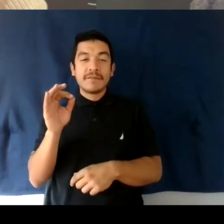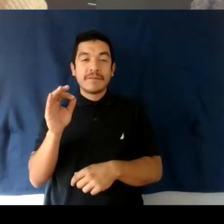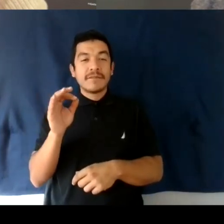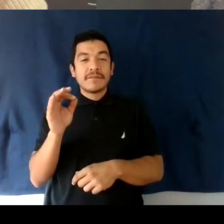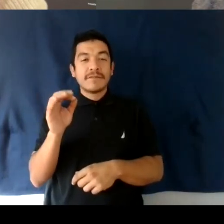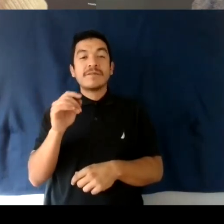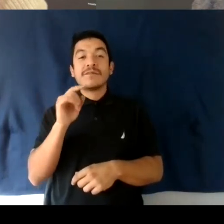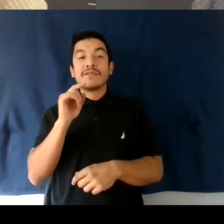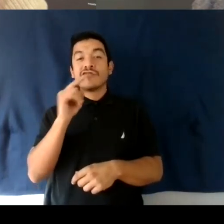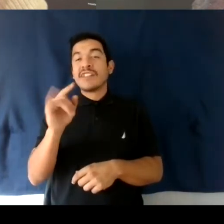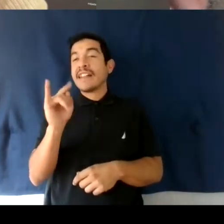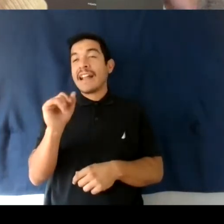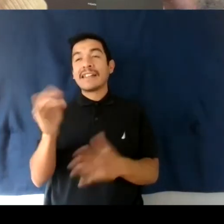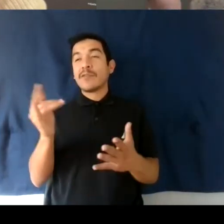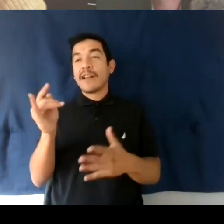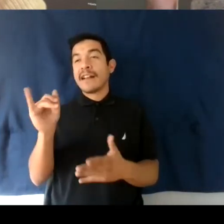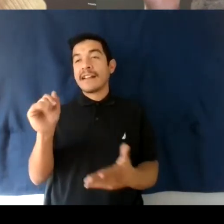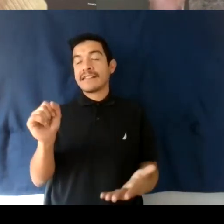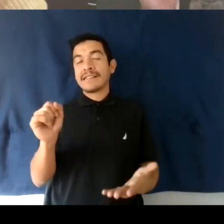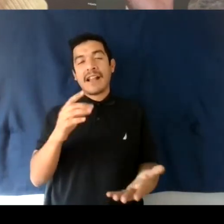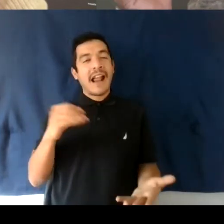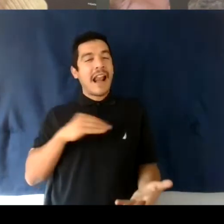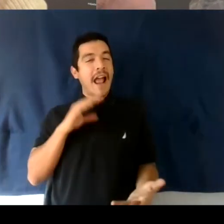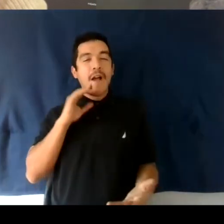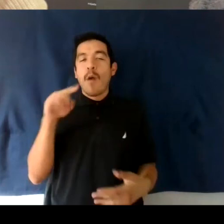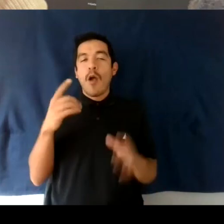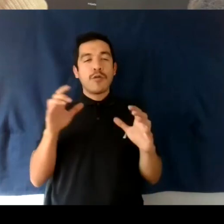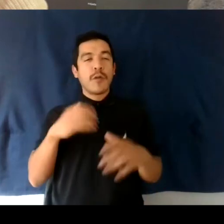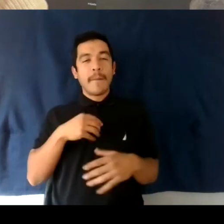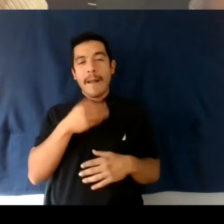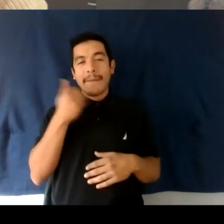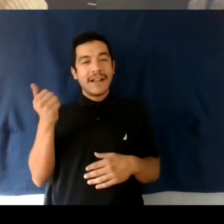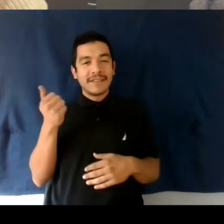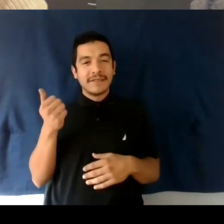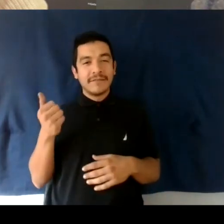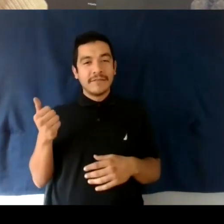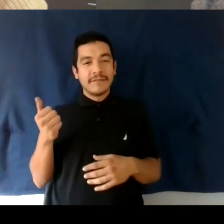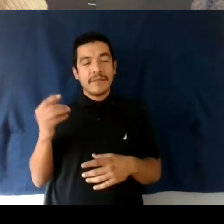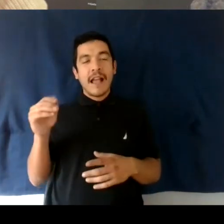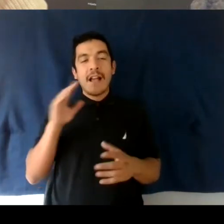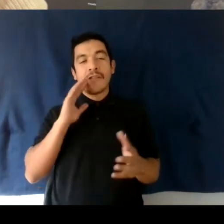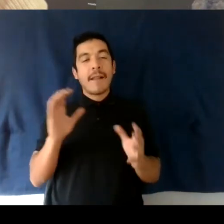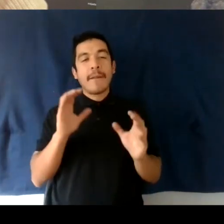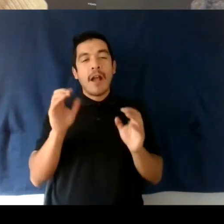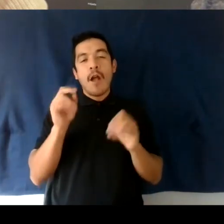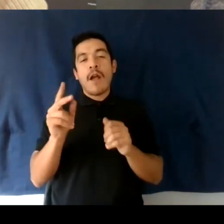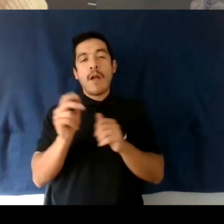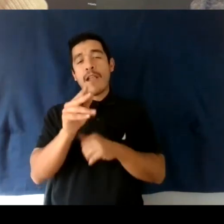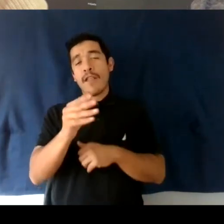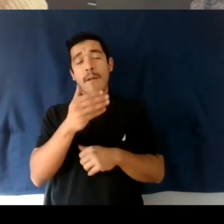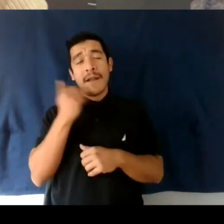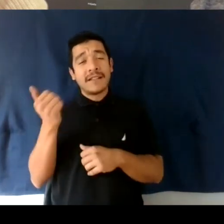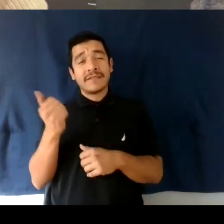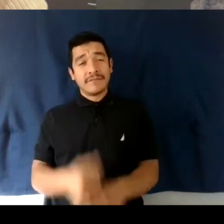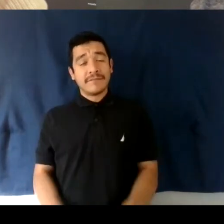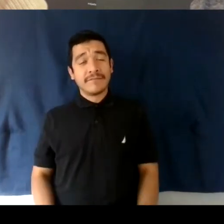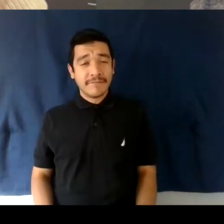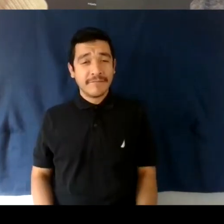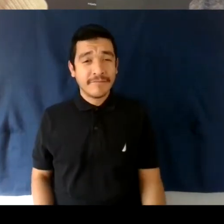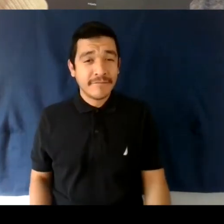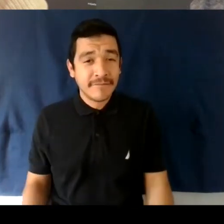it is what it is, and I'm going to always do my best, and just being okay with that. Your best is good enough.